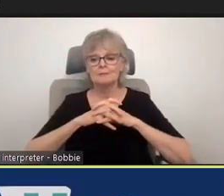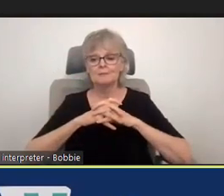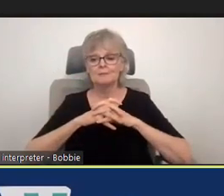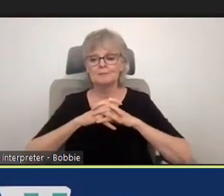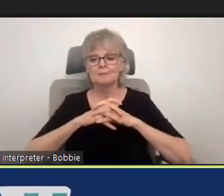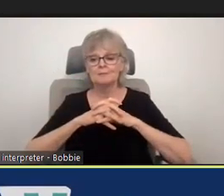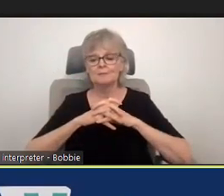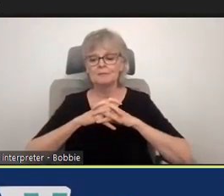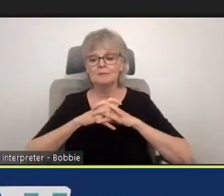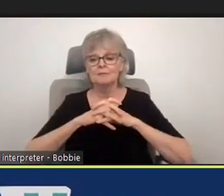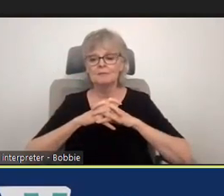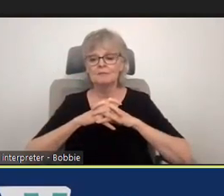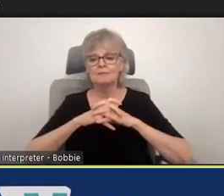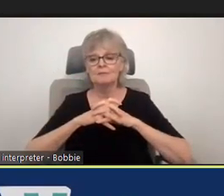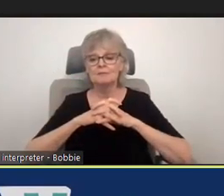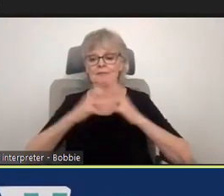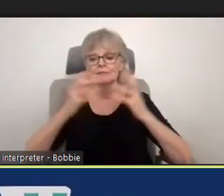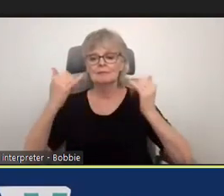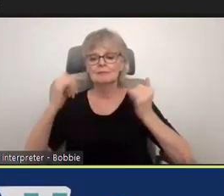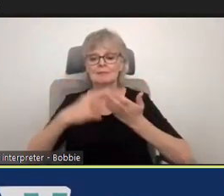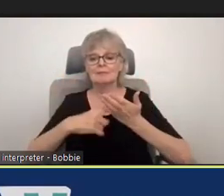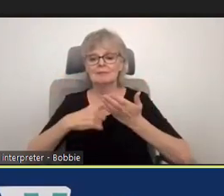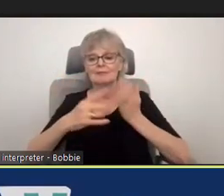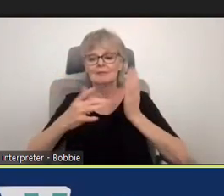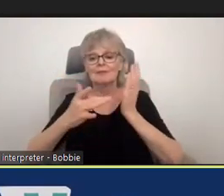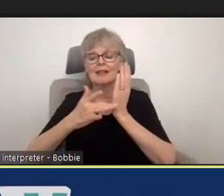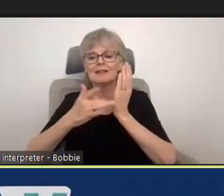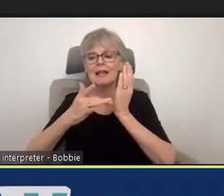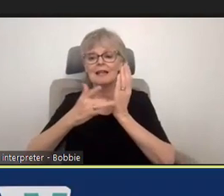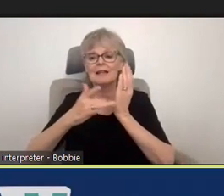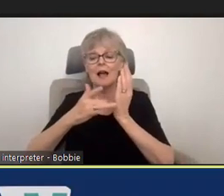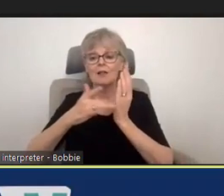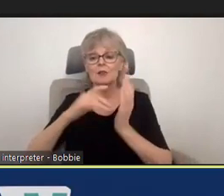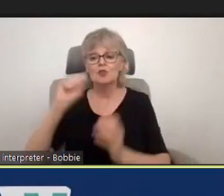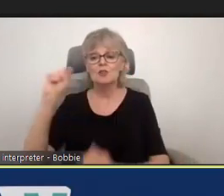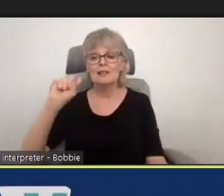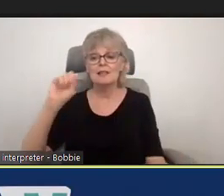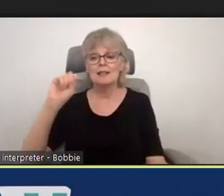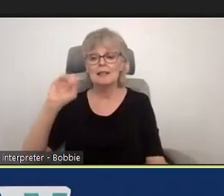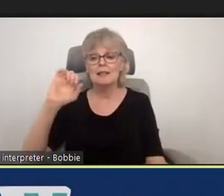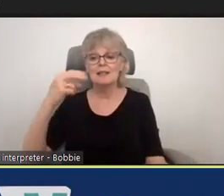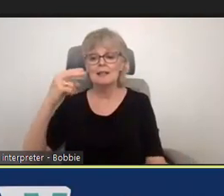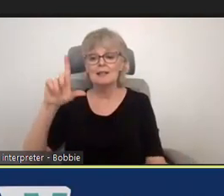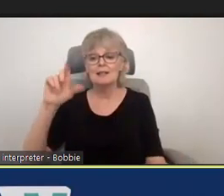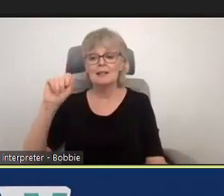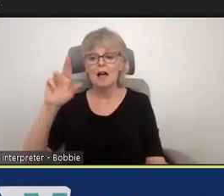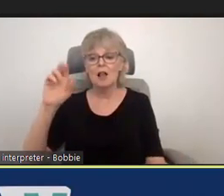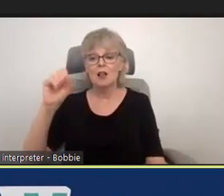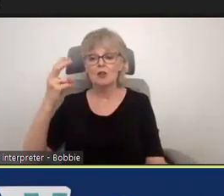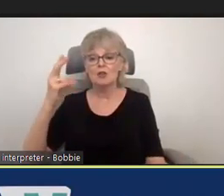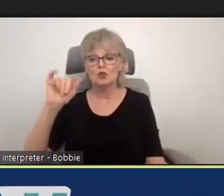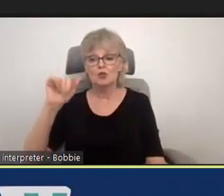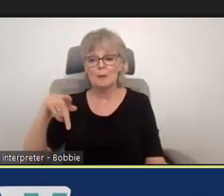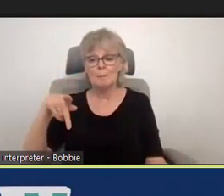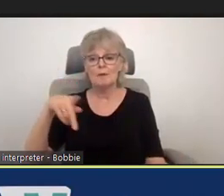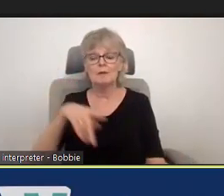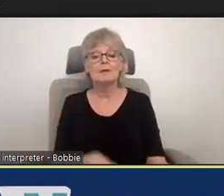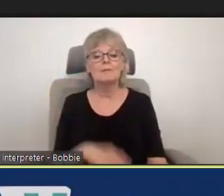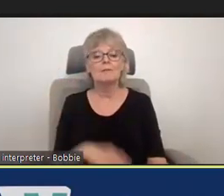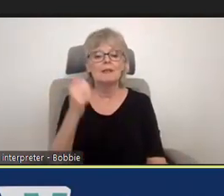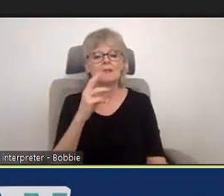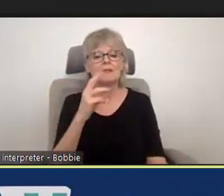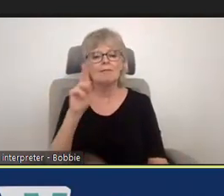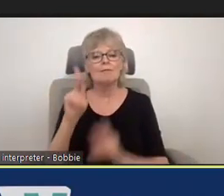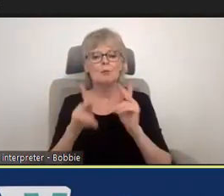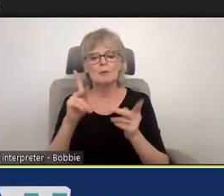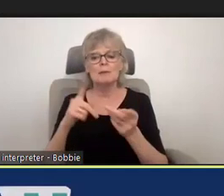I'll talk a little bit about the technology scholarship that we did as well. Several people have mentioned